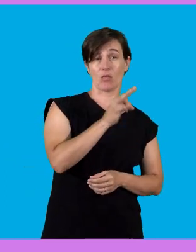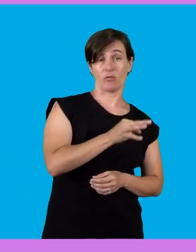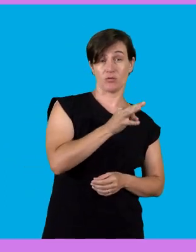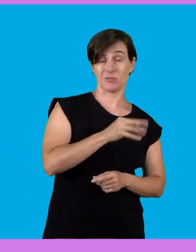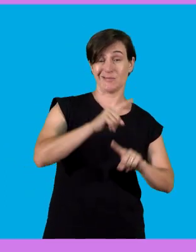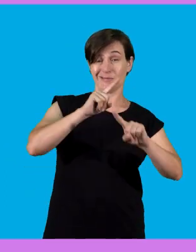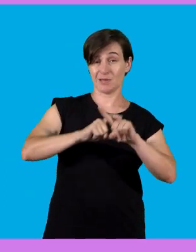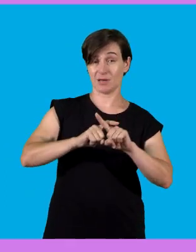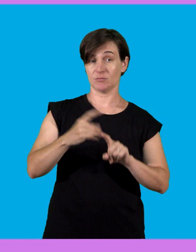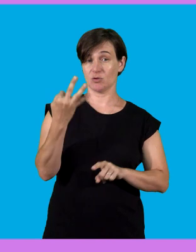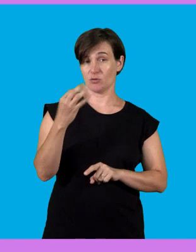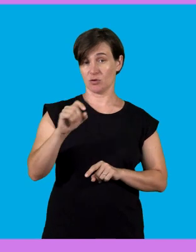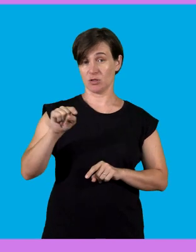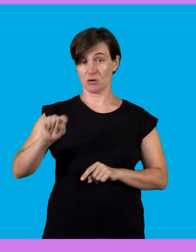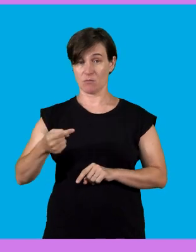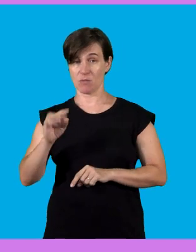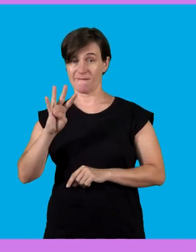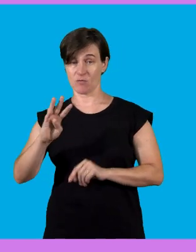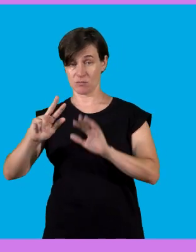times the